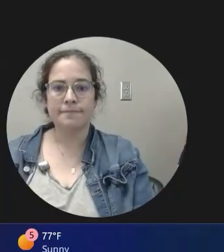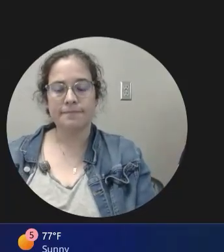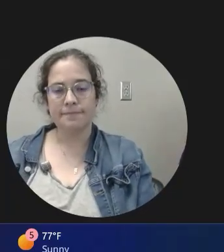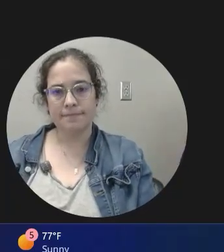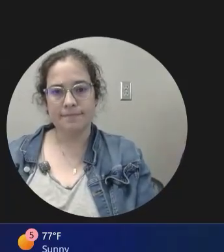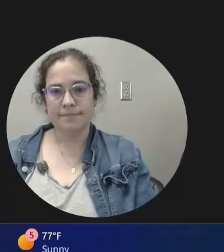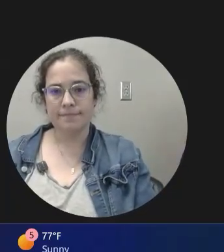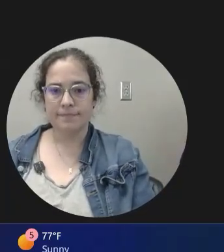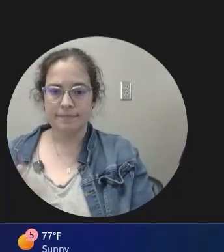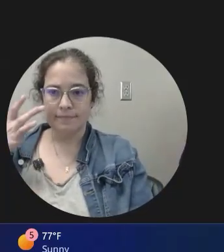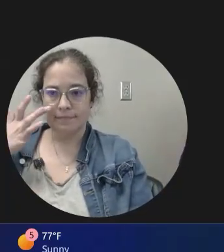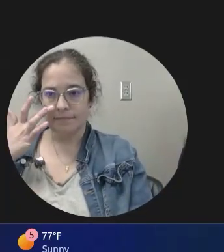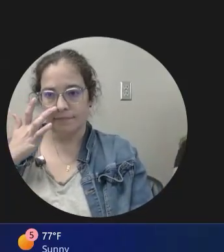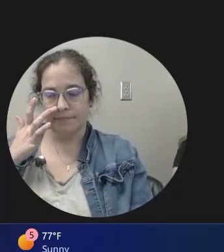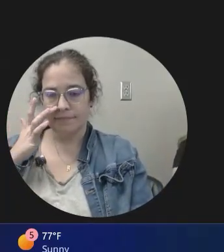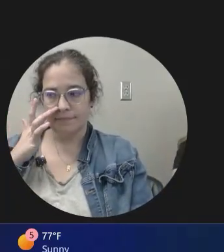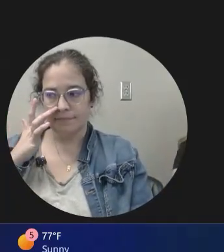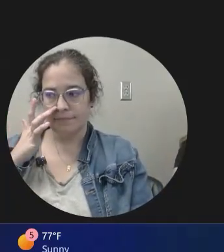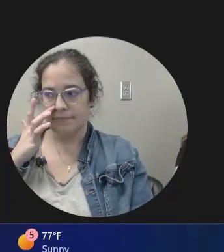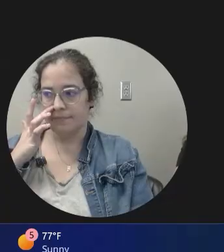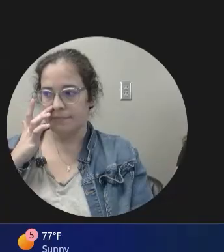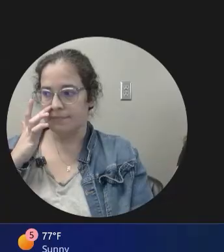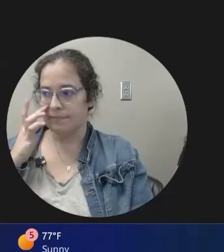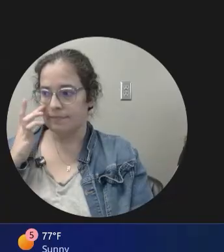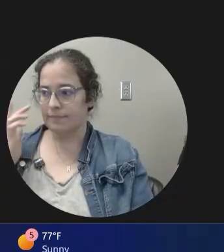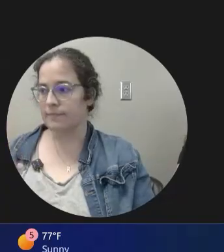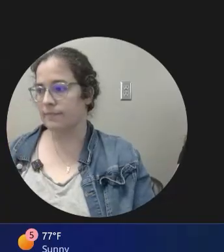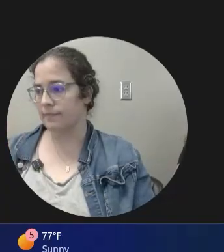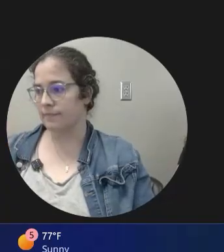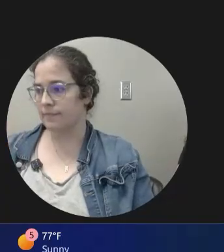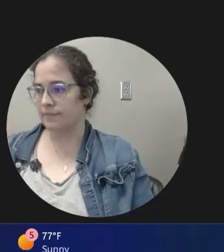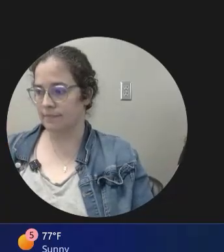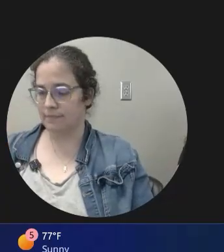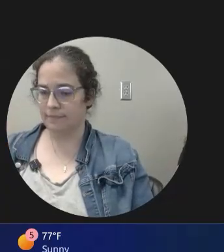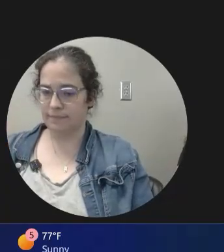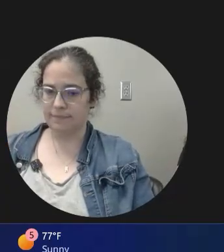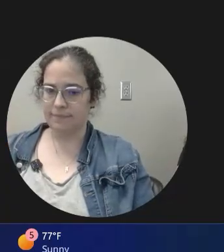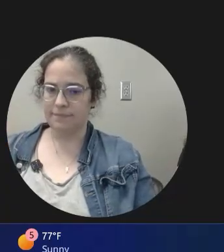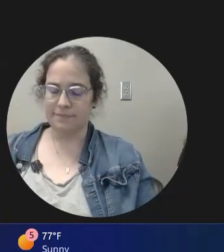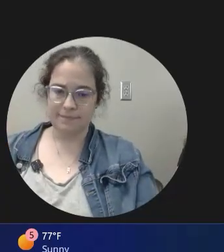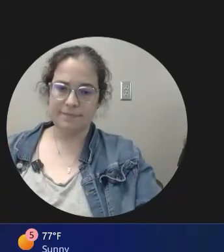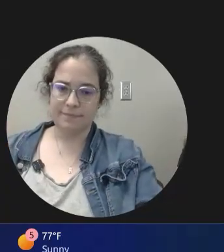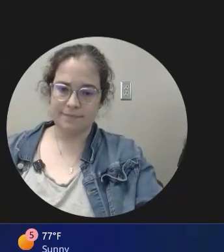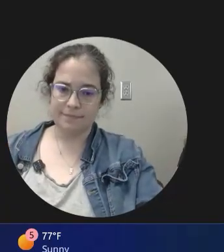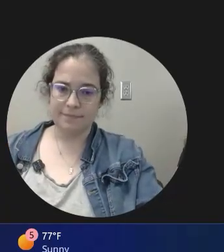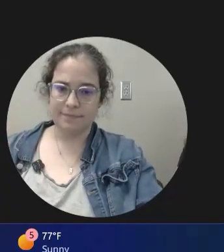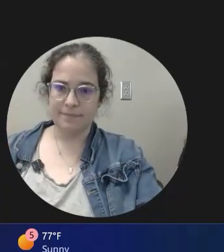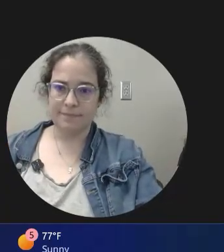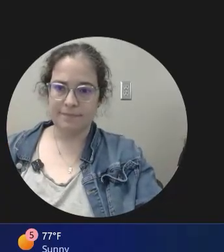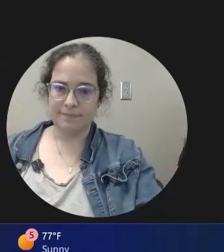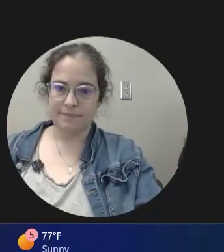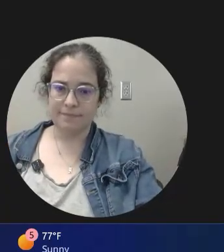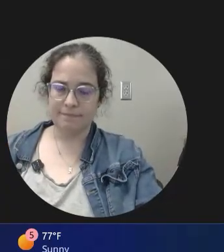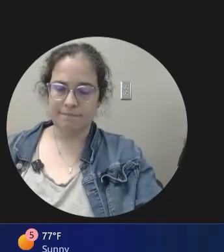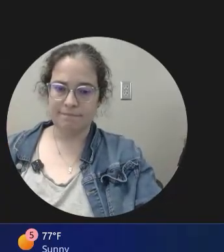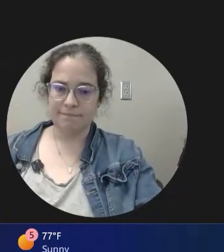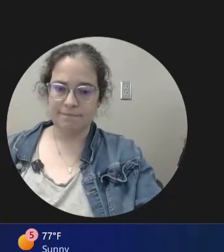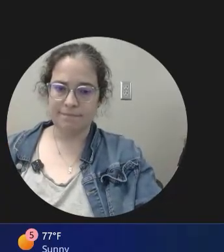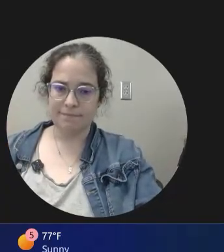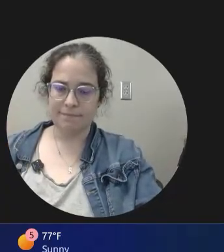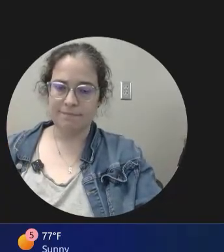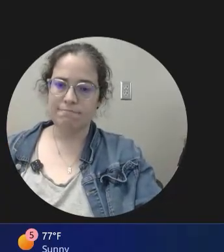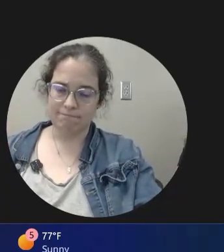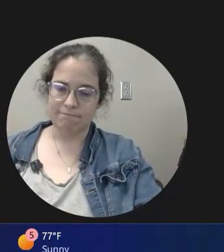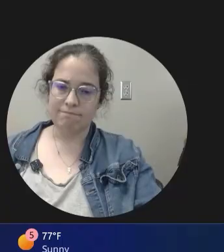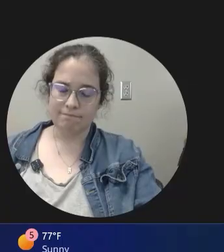This is an unfair hearing test. The words have been carefully chosen so that they are easily confused with other words which sound